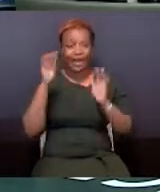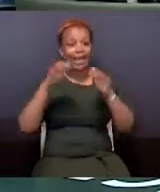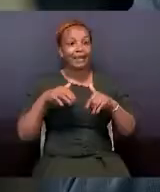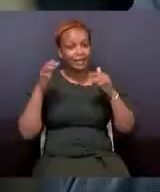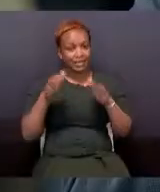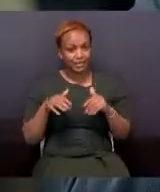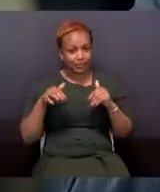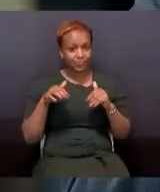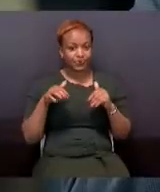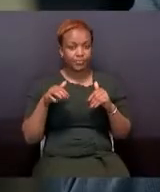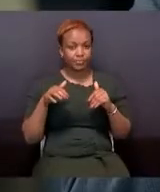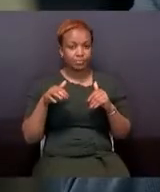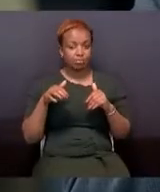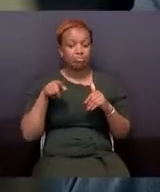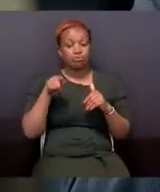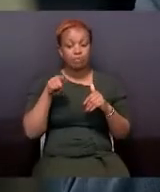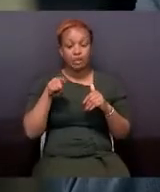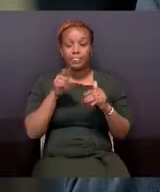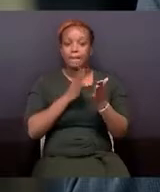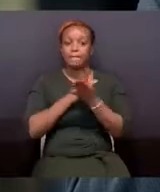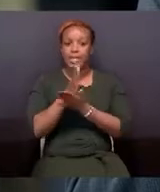agriculture is a source